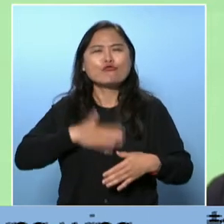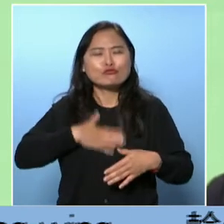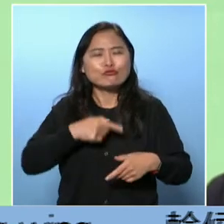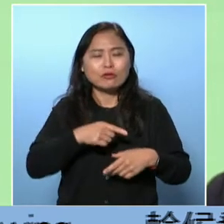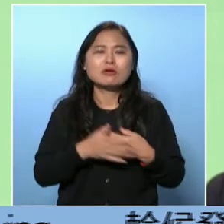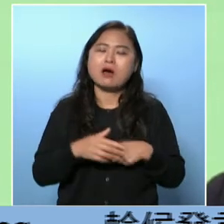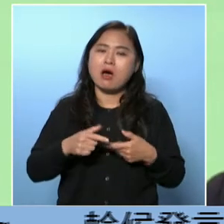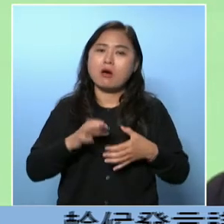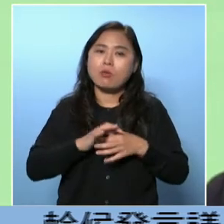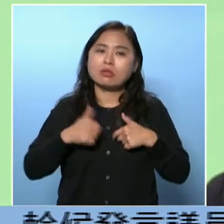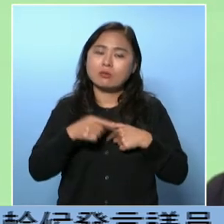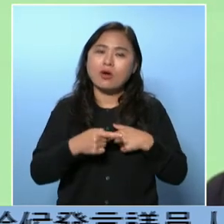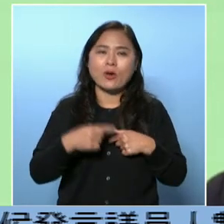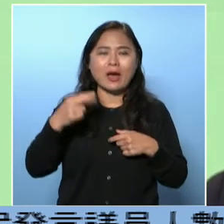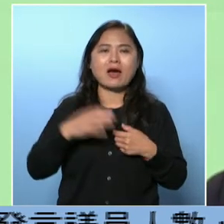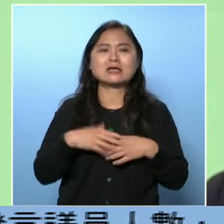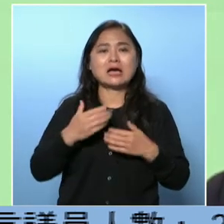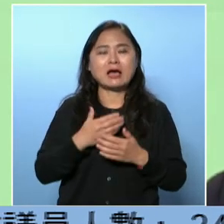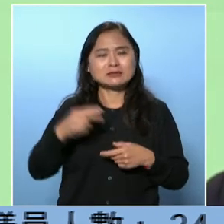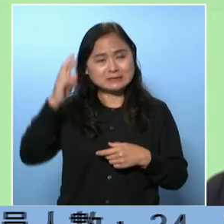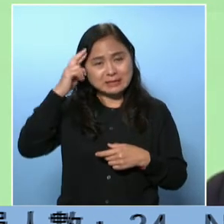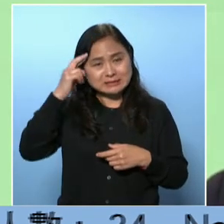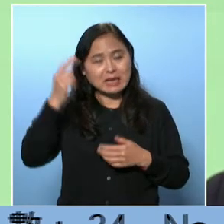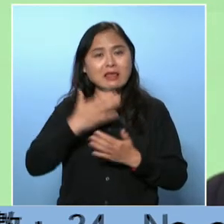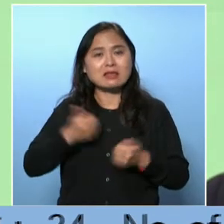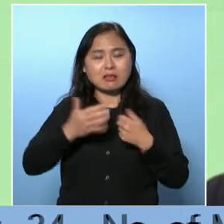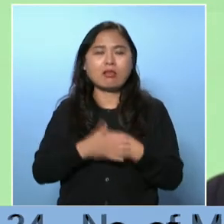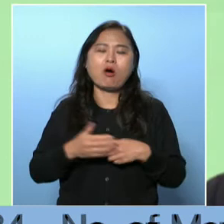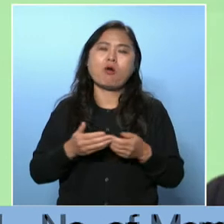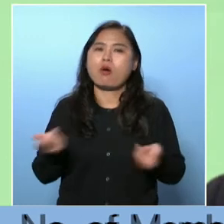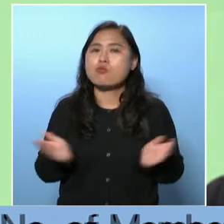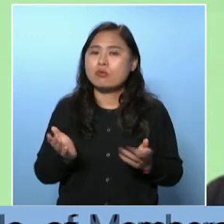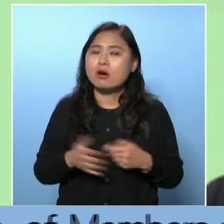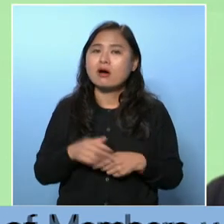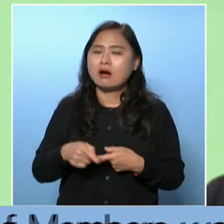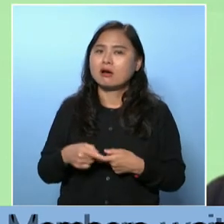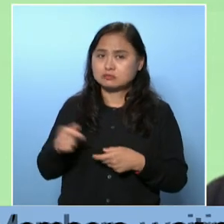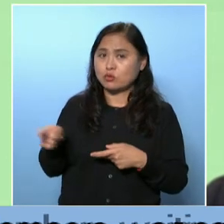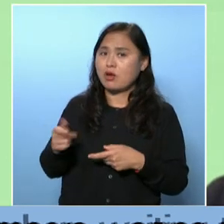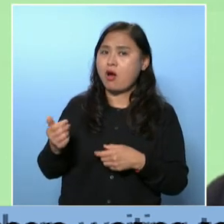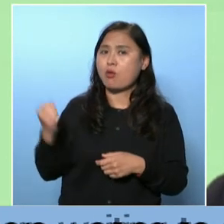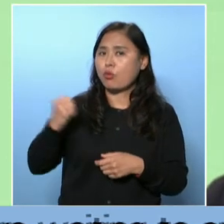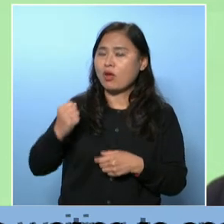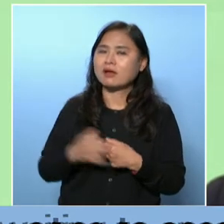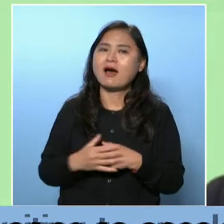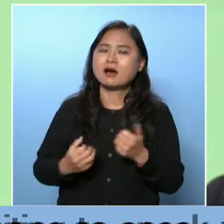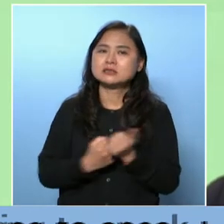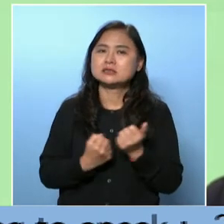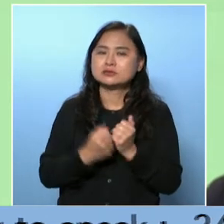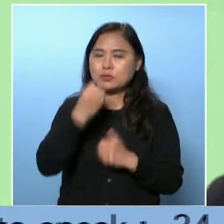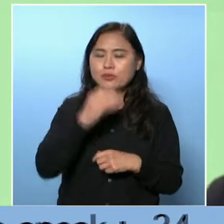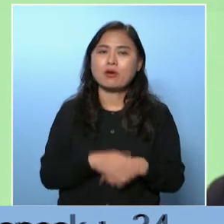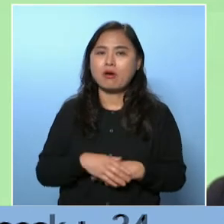And many people who are receiving hotline phone calls have been doing some